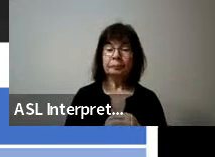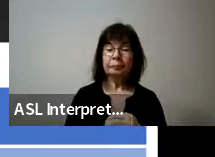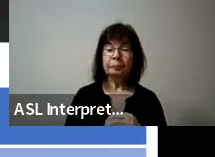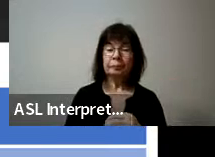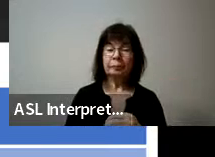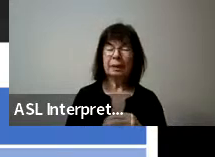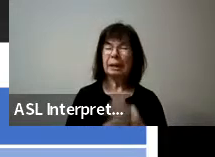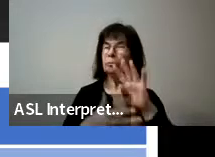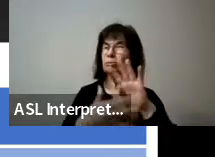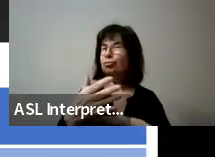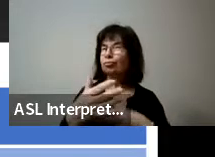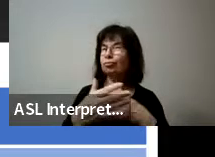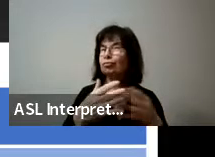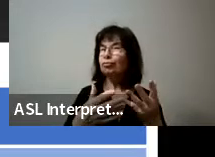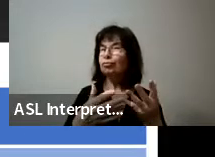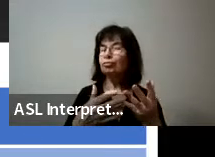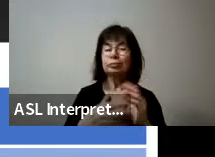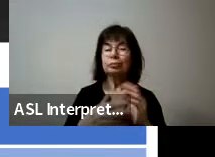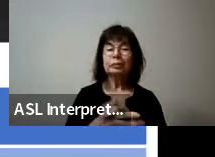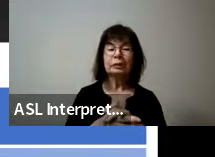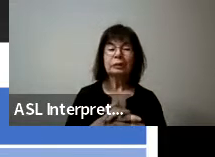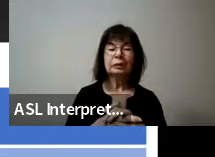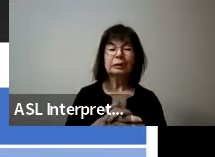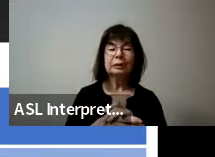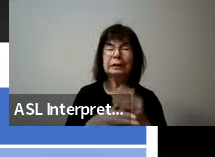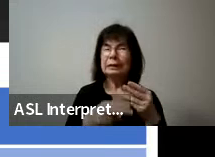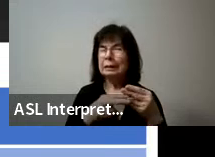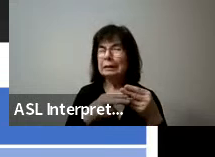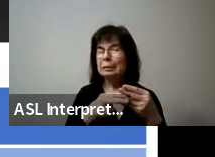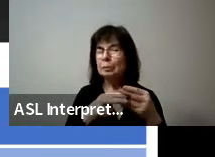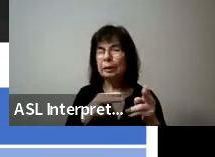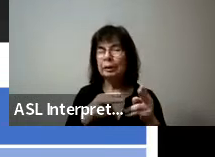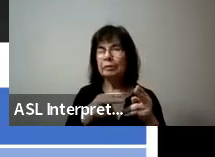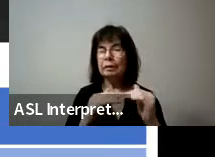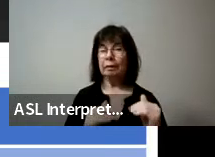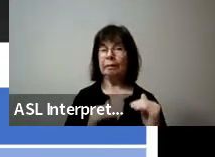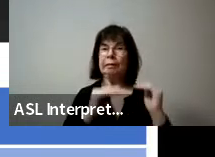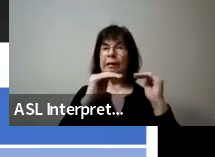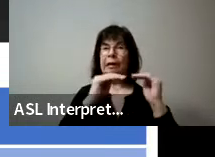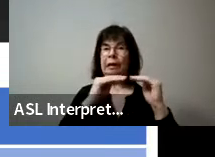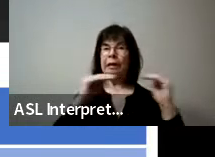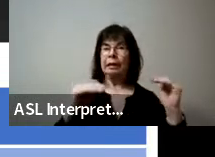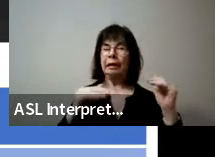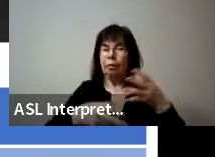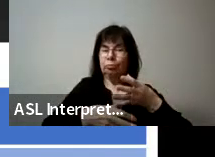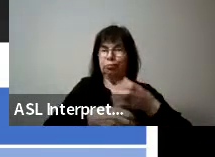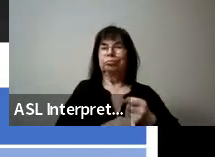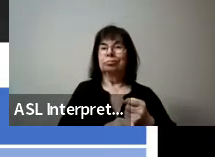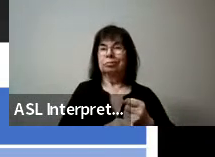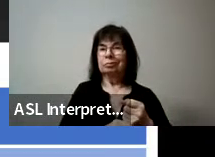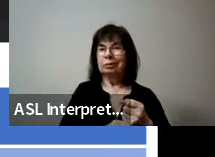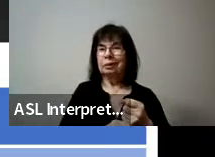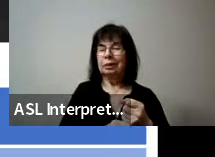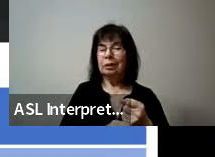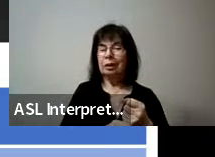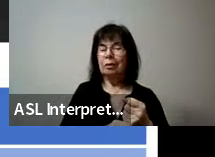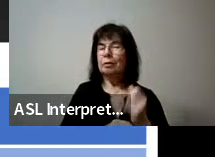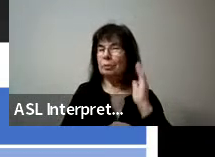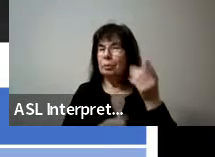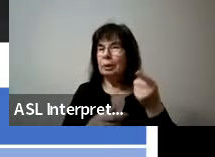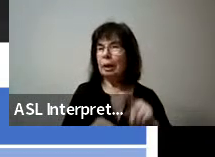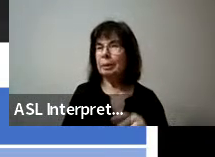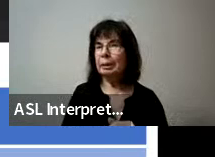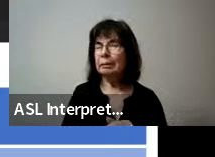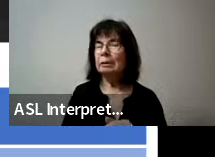table is a brief, very high level summary of some of what's coming up with the end of